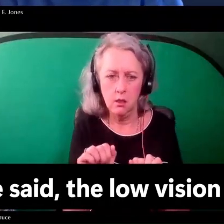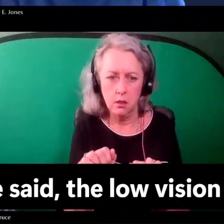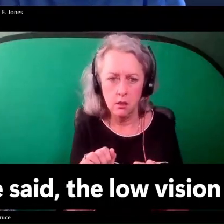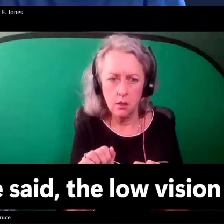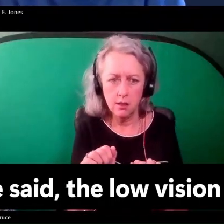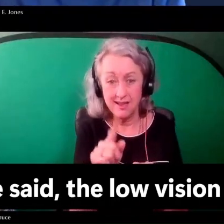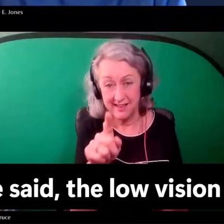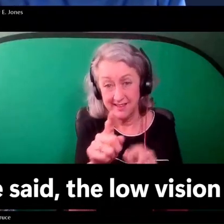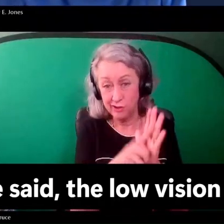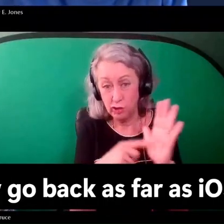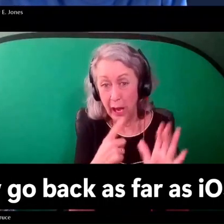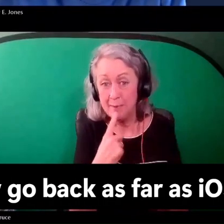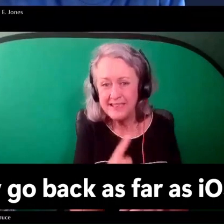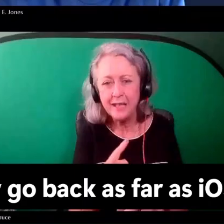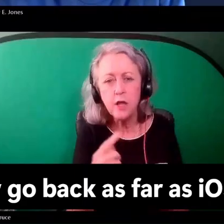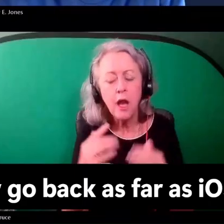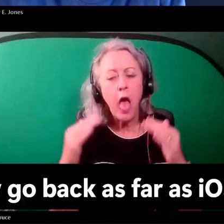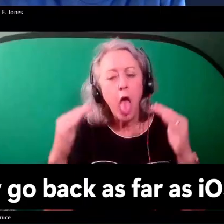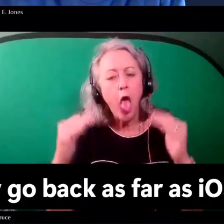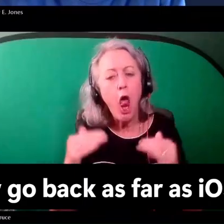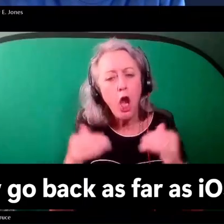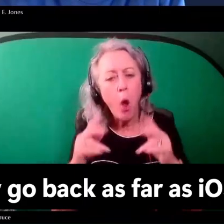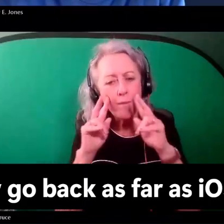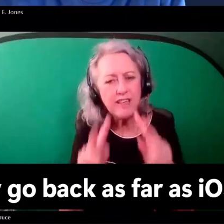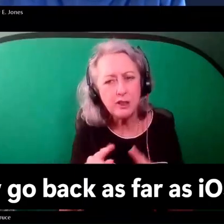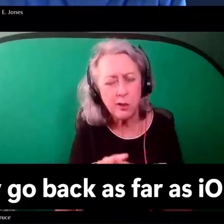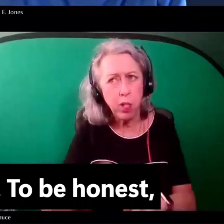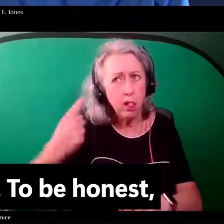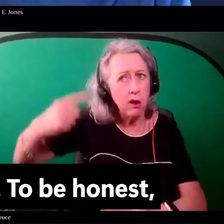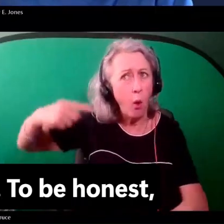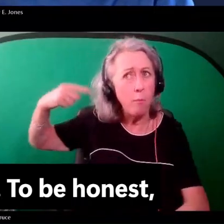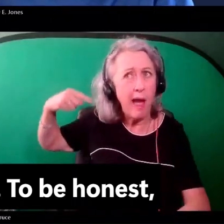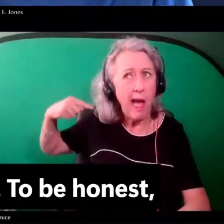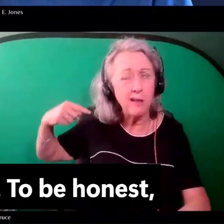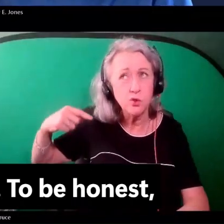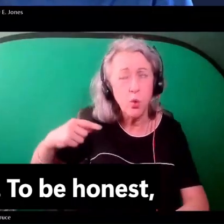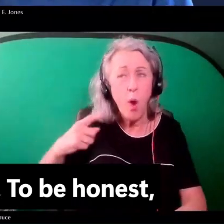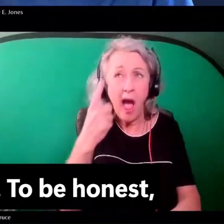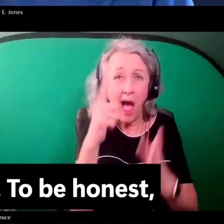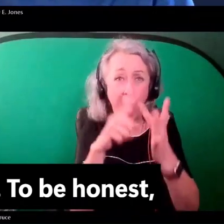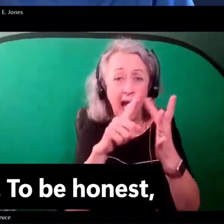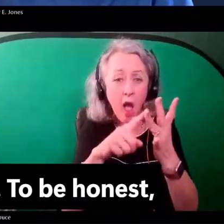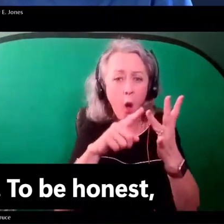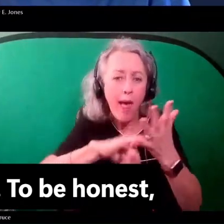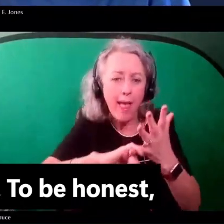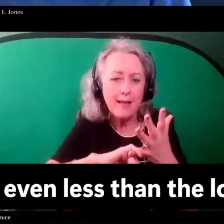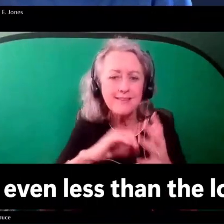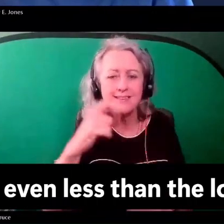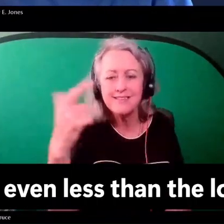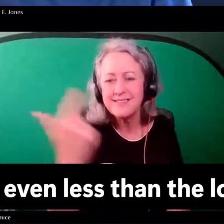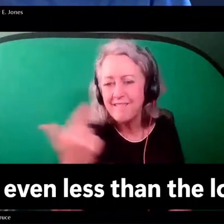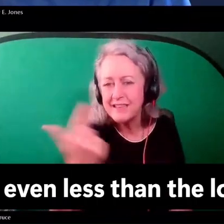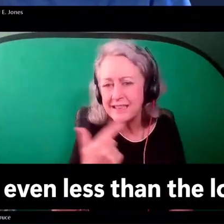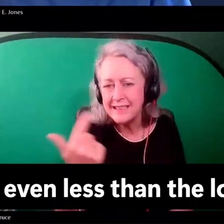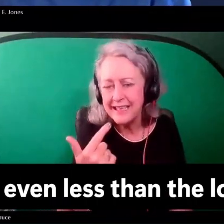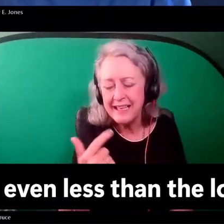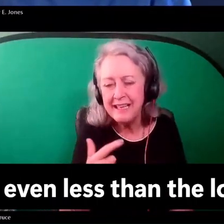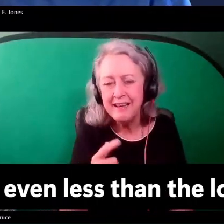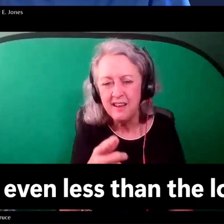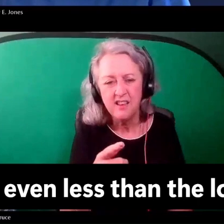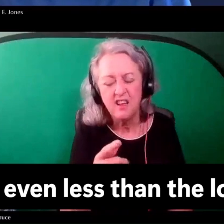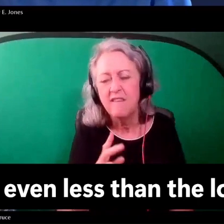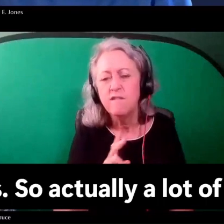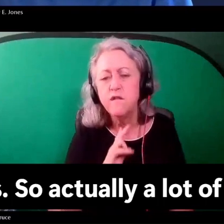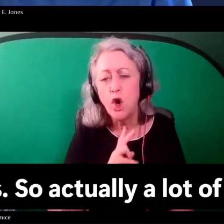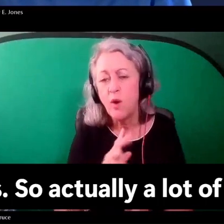as Jamie said, the low vision features probably go back as far as iOS 17 at least. To be honest, VoiceOver changes even